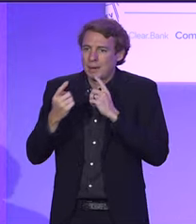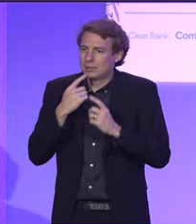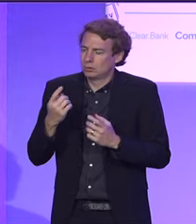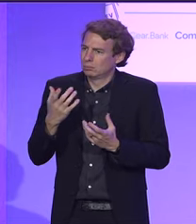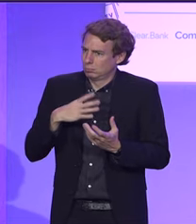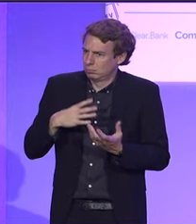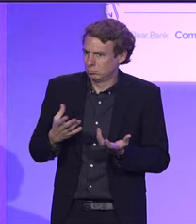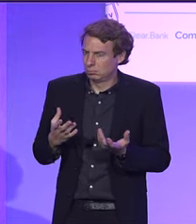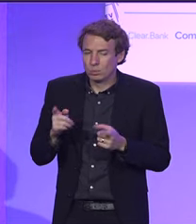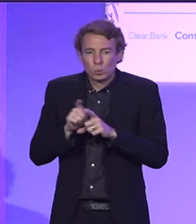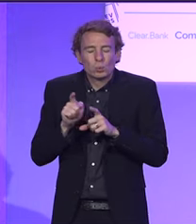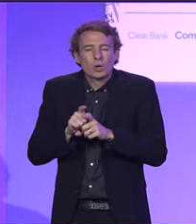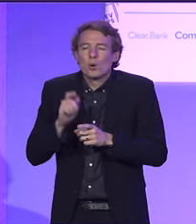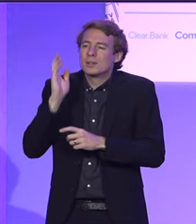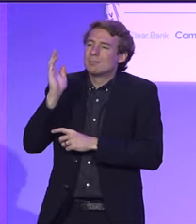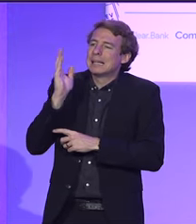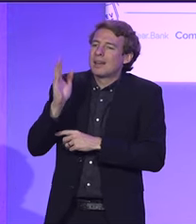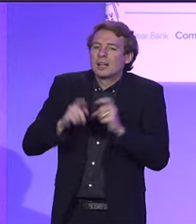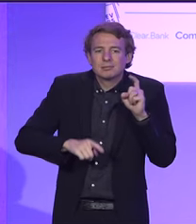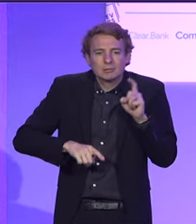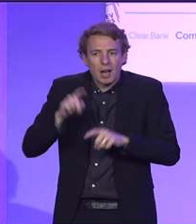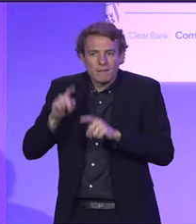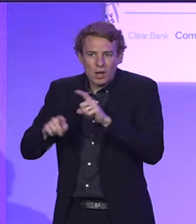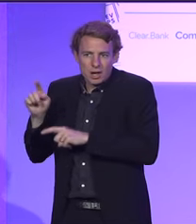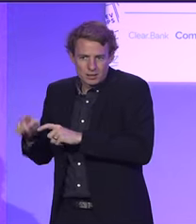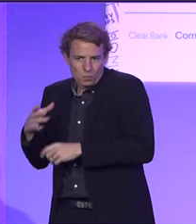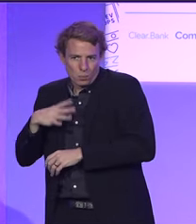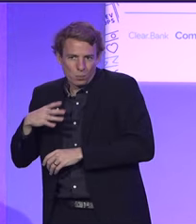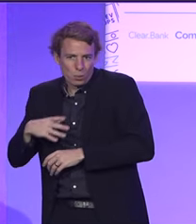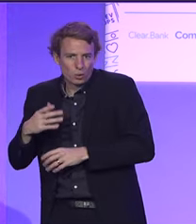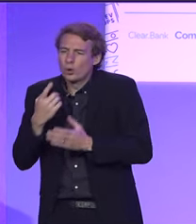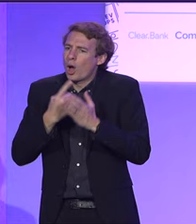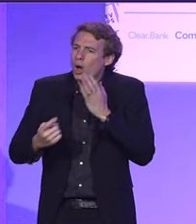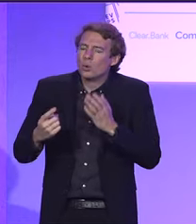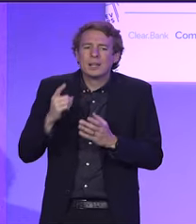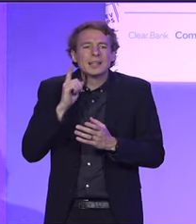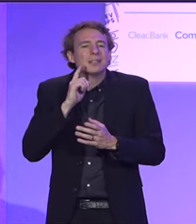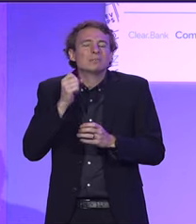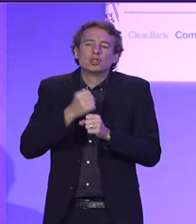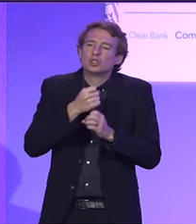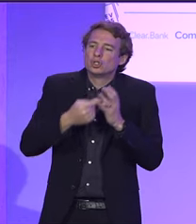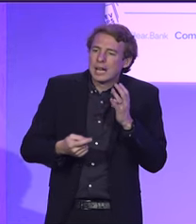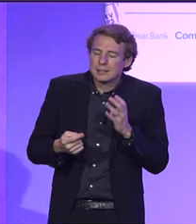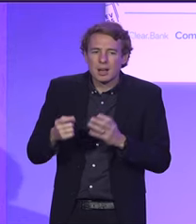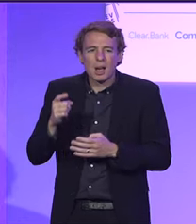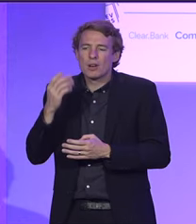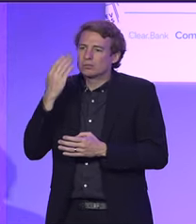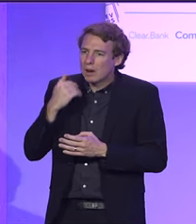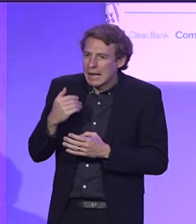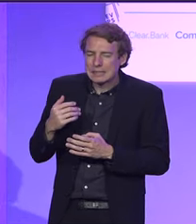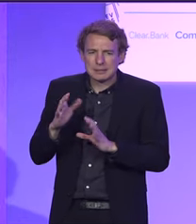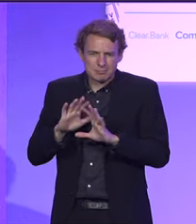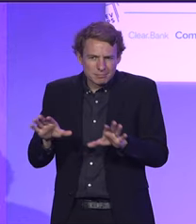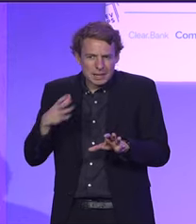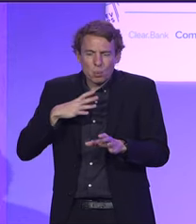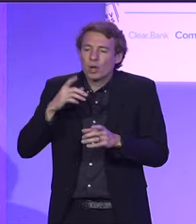diverse speaker audience. And I'm not only speaking about diversity of race or gender, but also diversity of thought. So know that you can submit